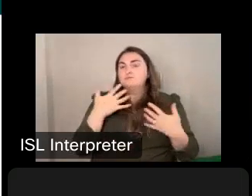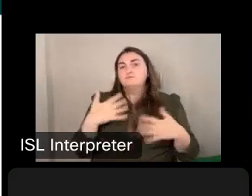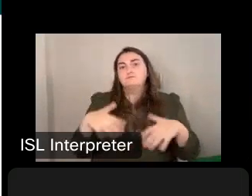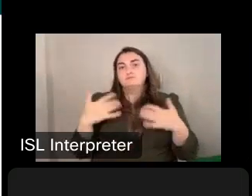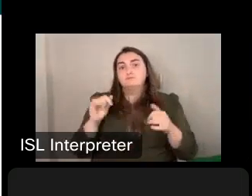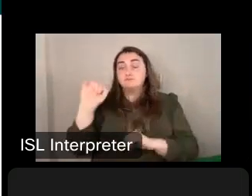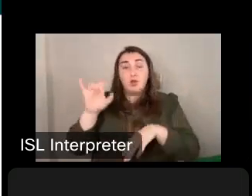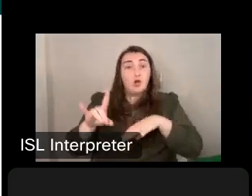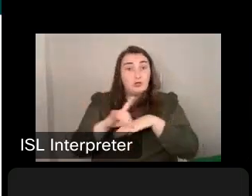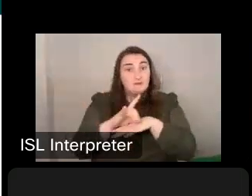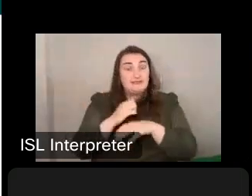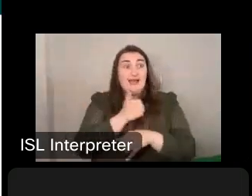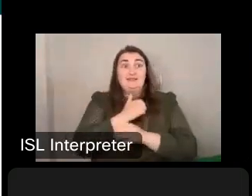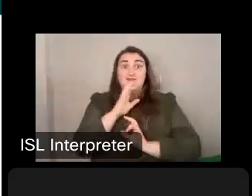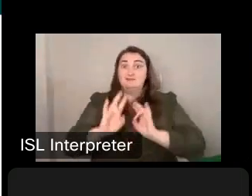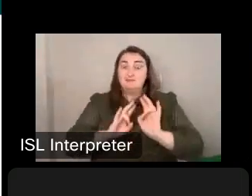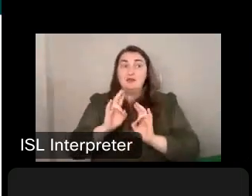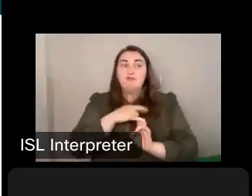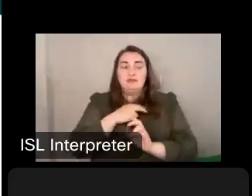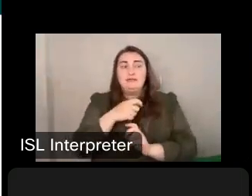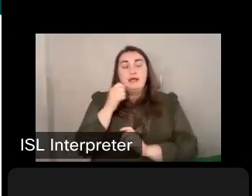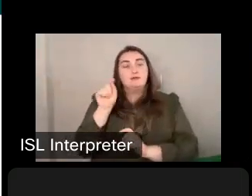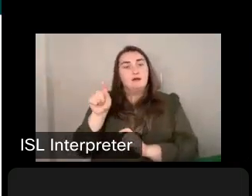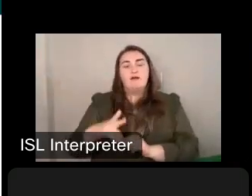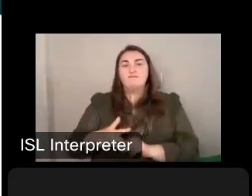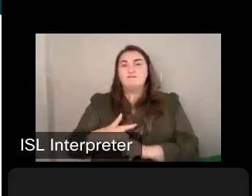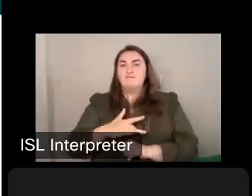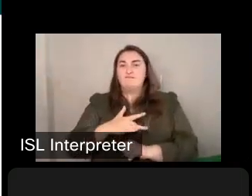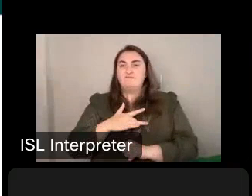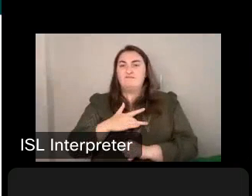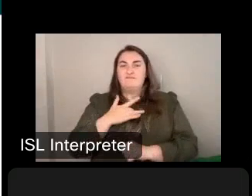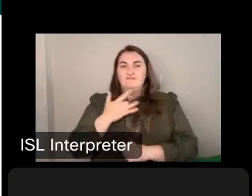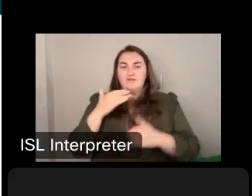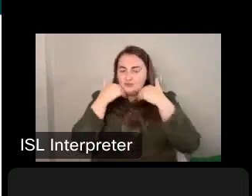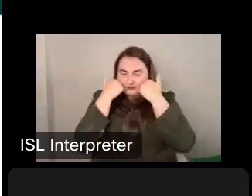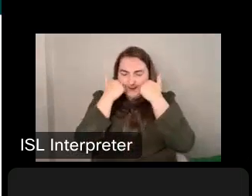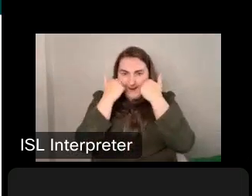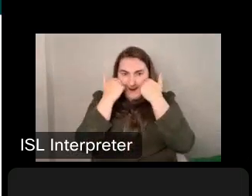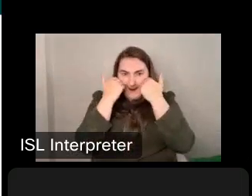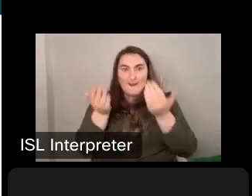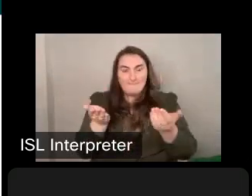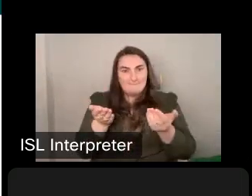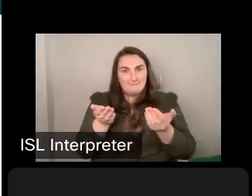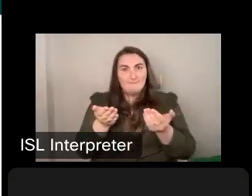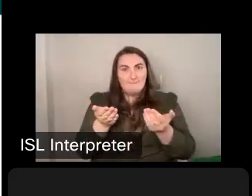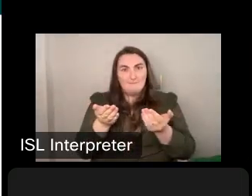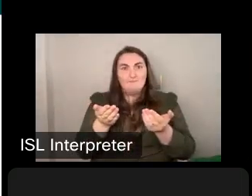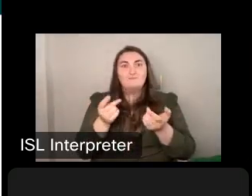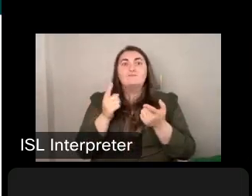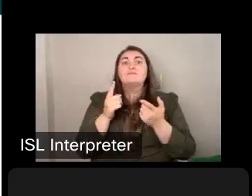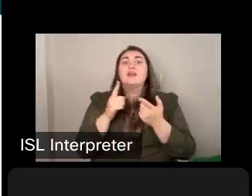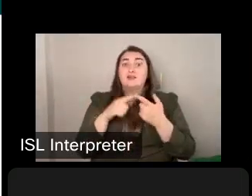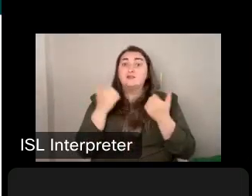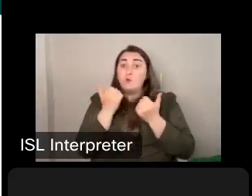her husband at the inquest really reported that she felt a sense of shame following the incident, and as indicated